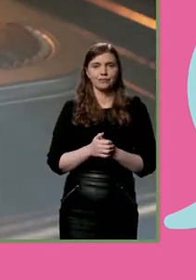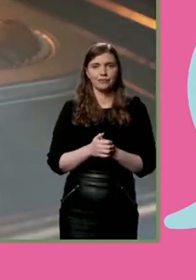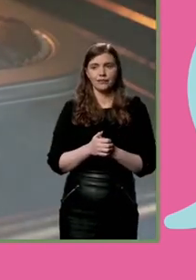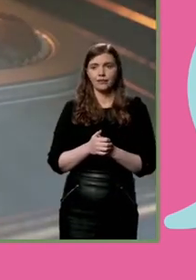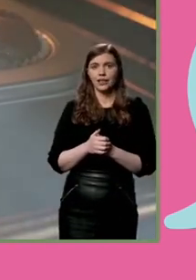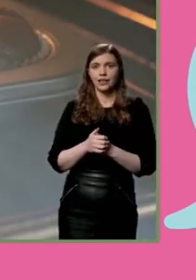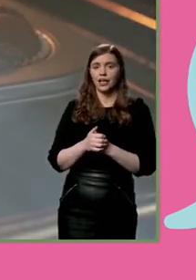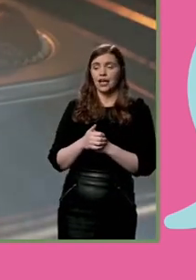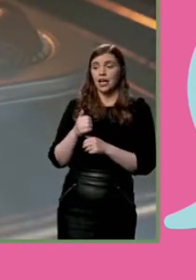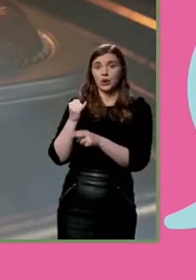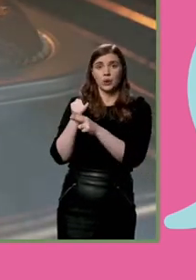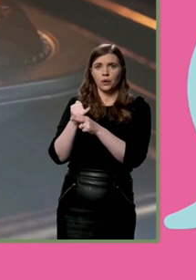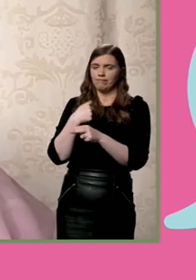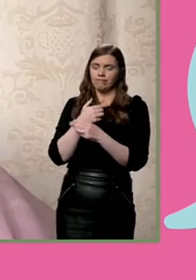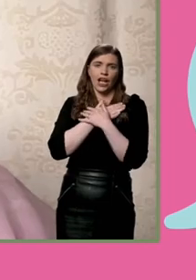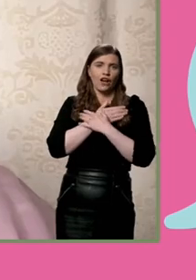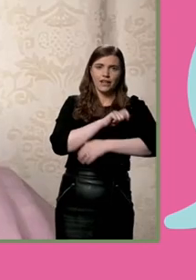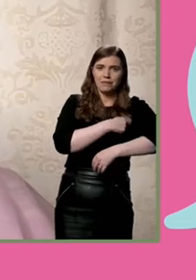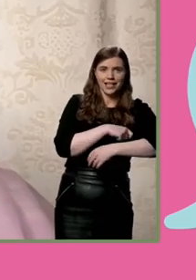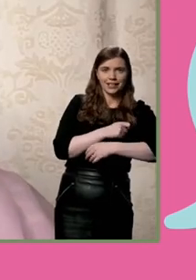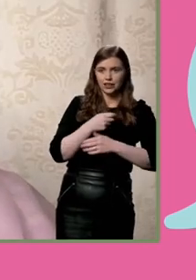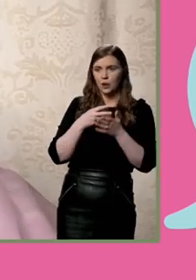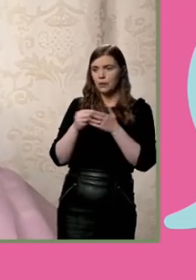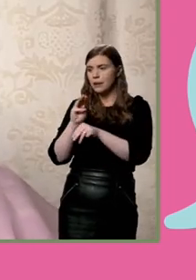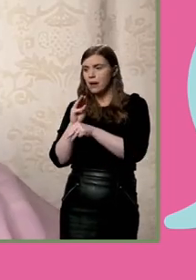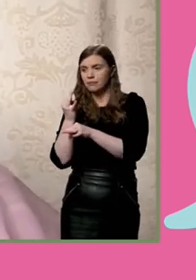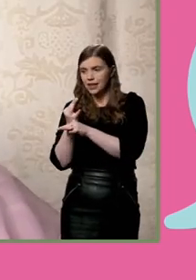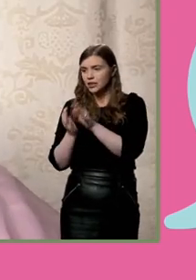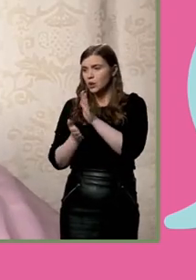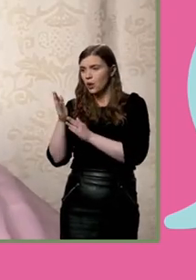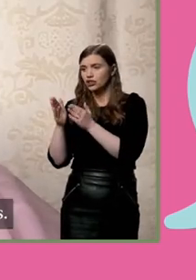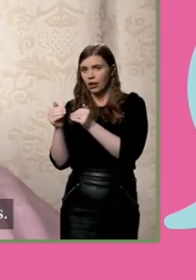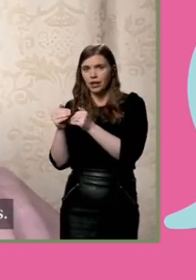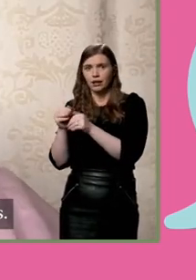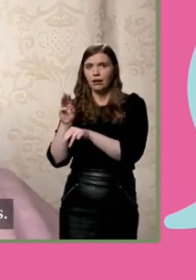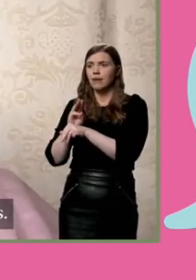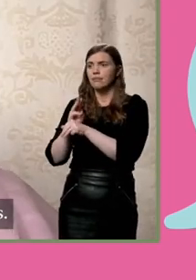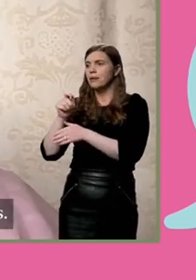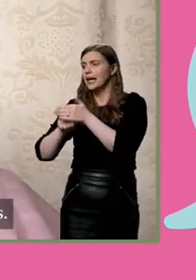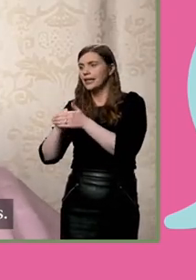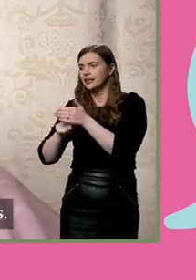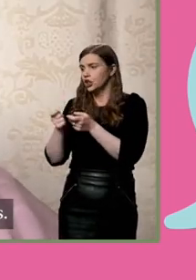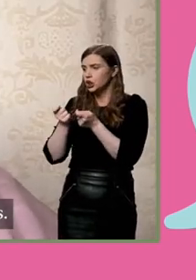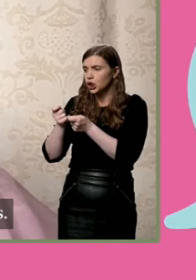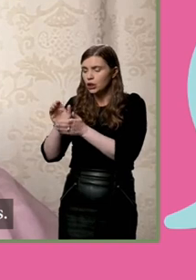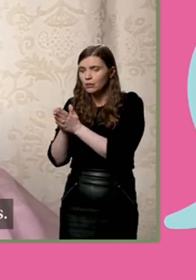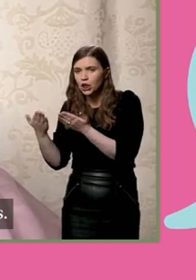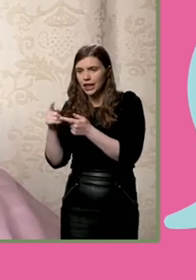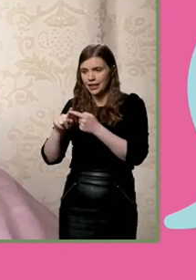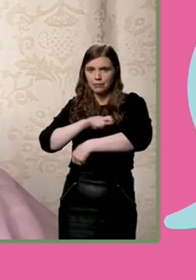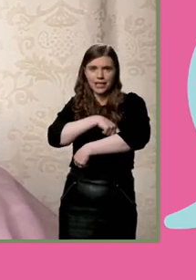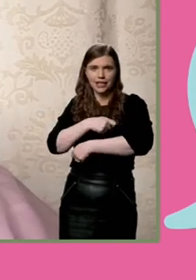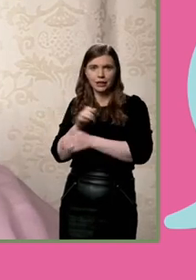I've always loved baking in school. Whenever my mom and I would go shopping, she'd buy some cookery books and baking